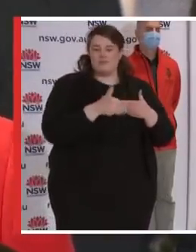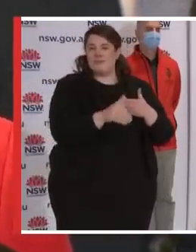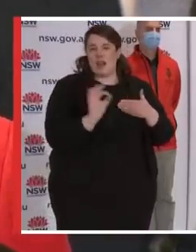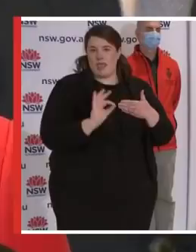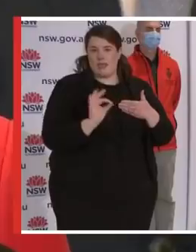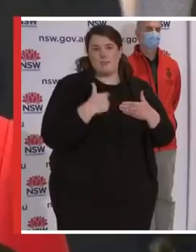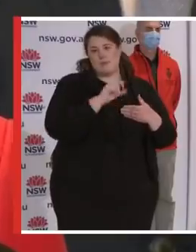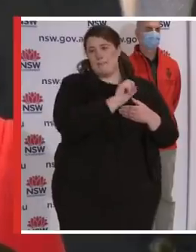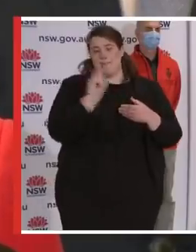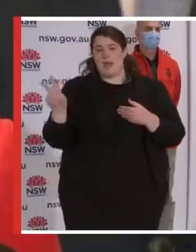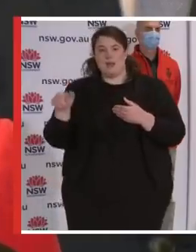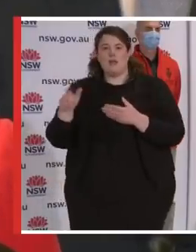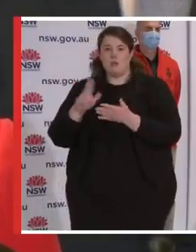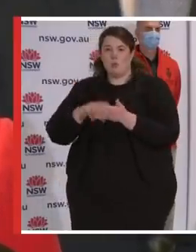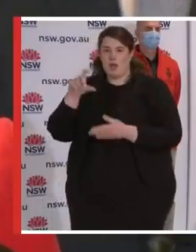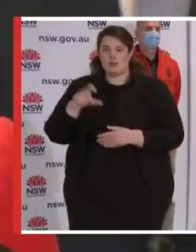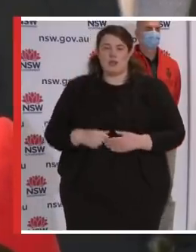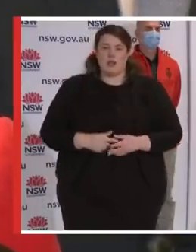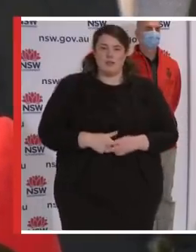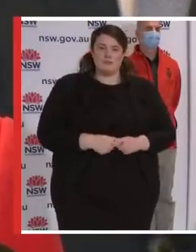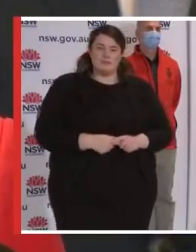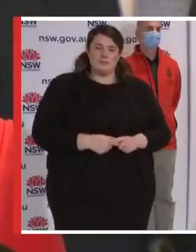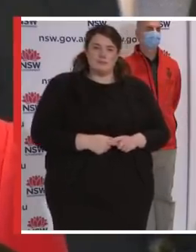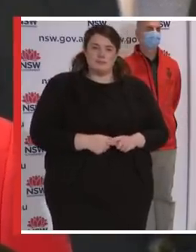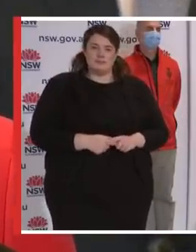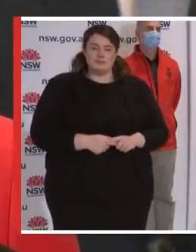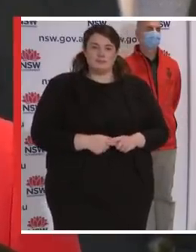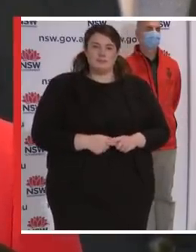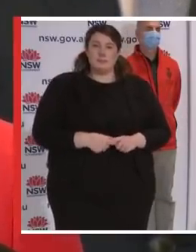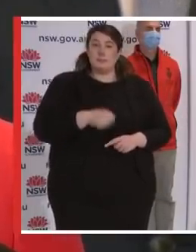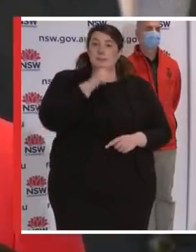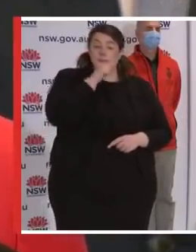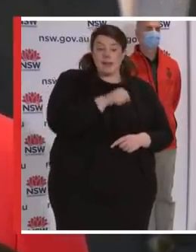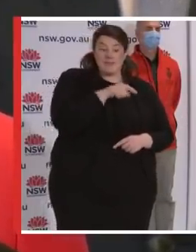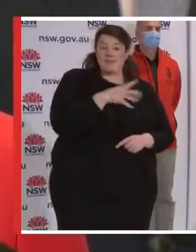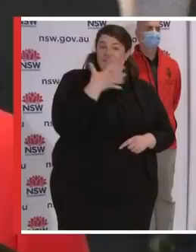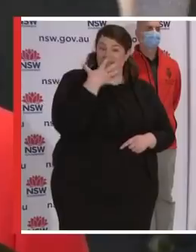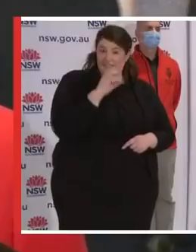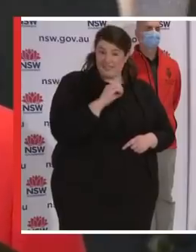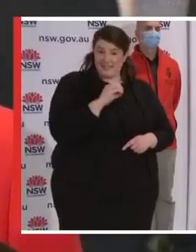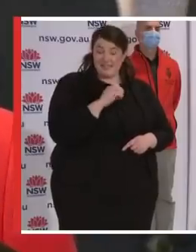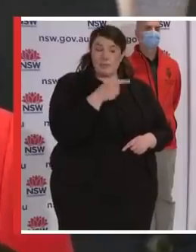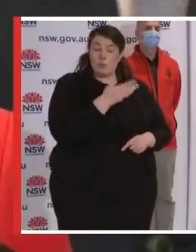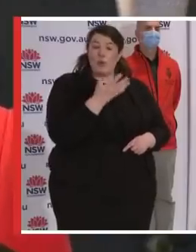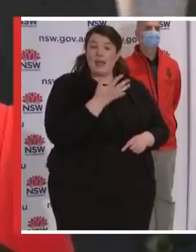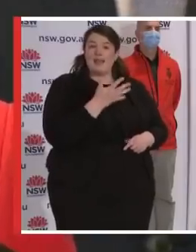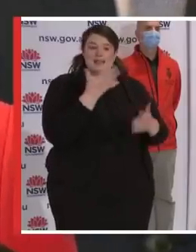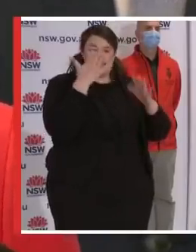we have been alerted overnight to a gentleman in his 50s who is staying in the Byron